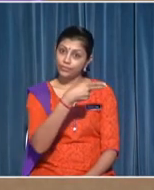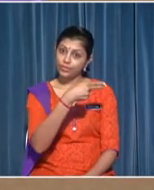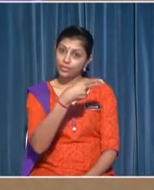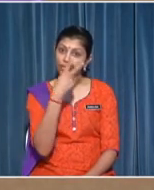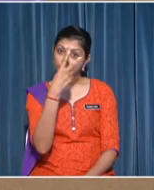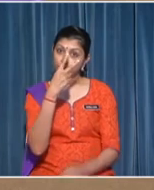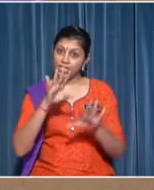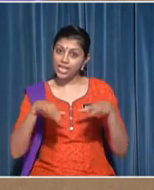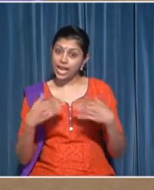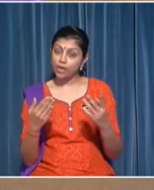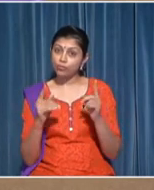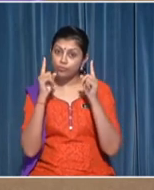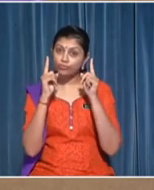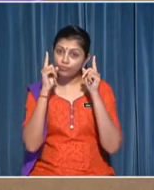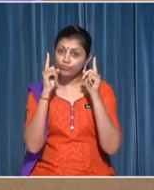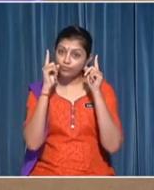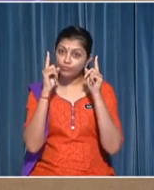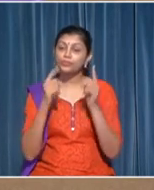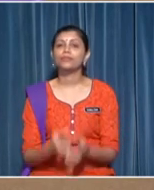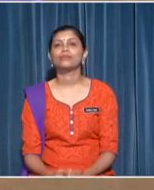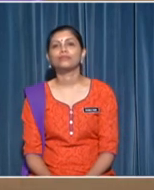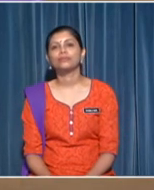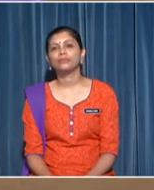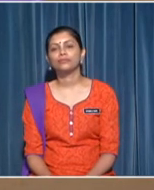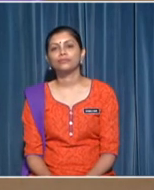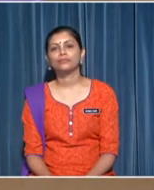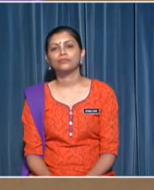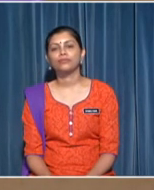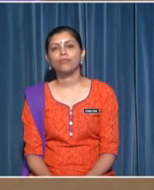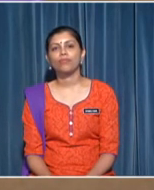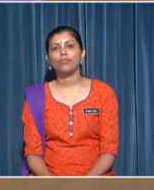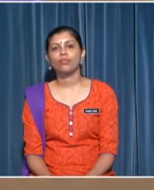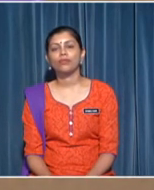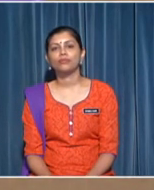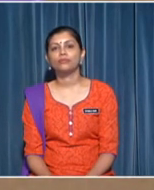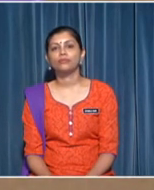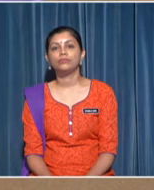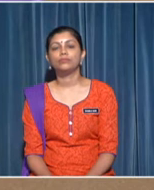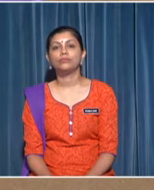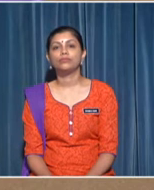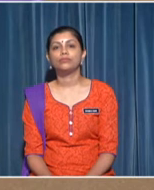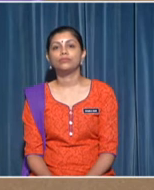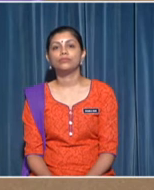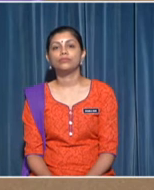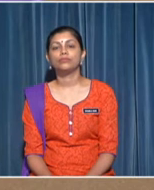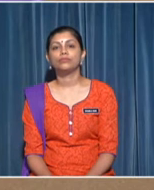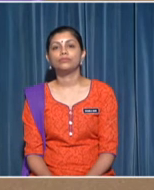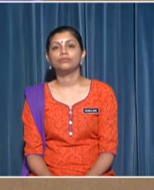your food inside your mouth. Cut it. You need to cut the food with